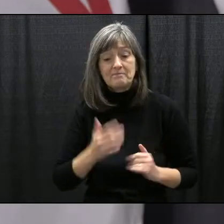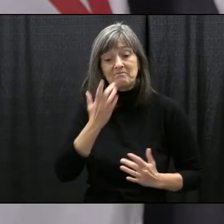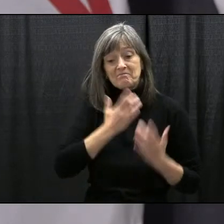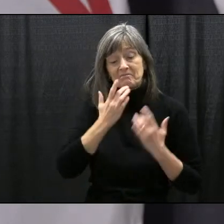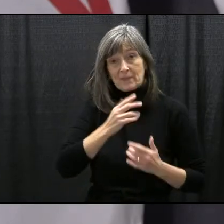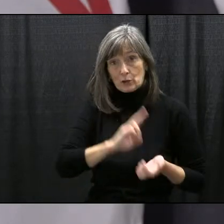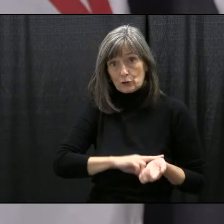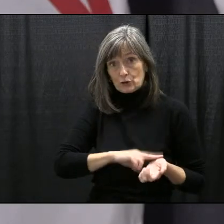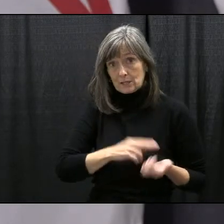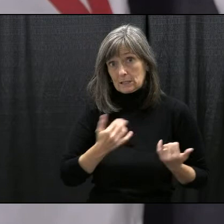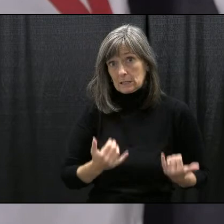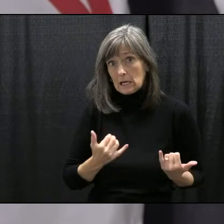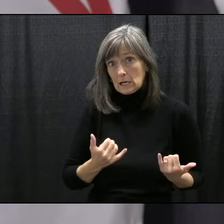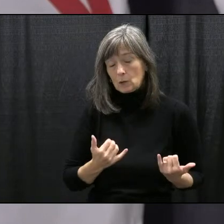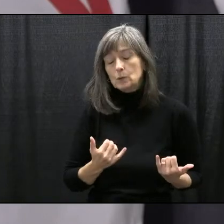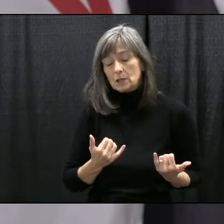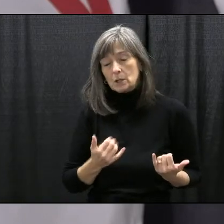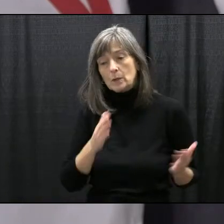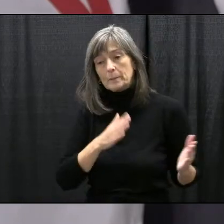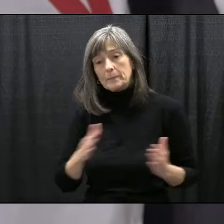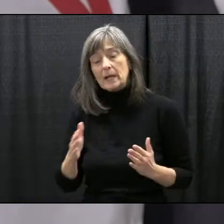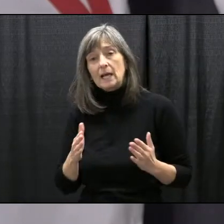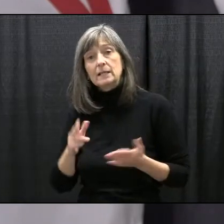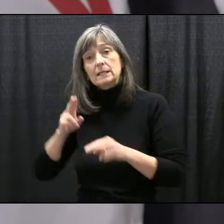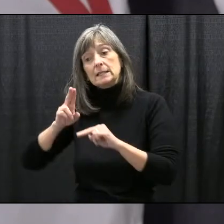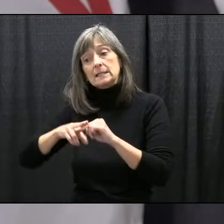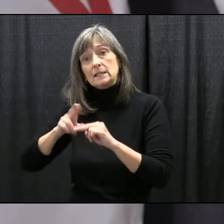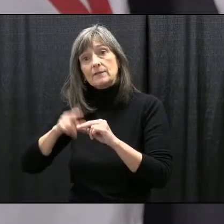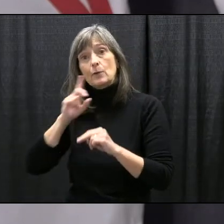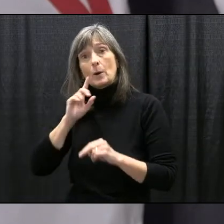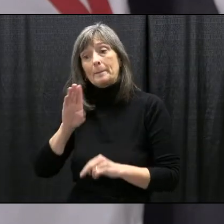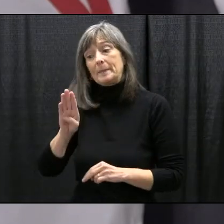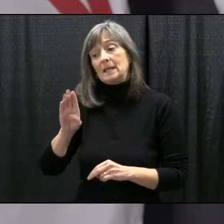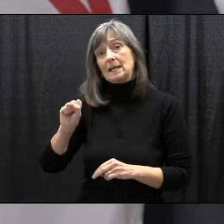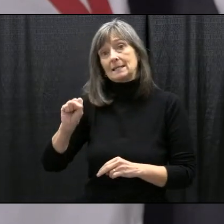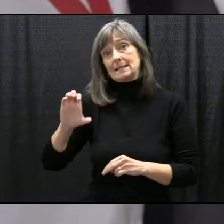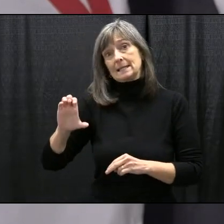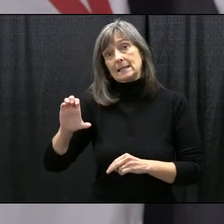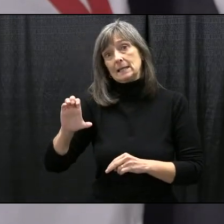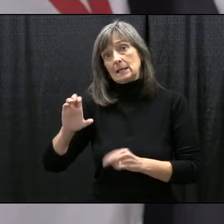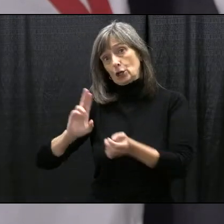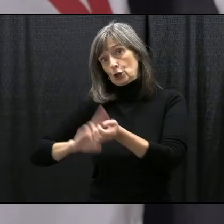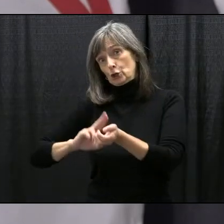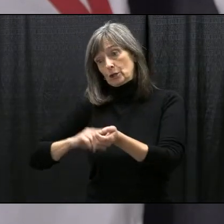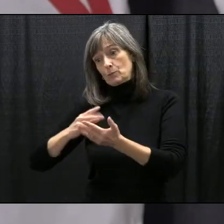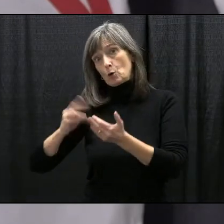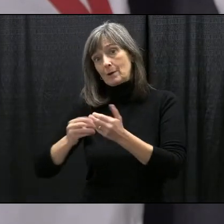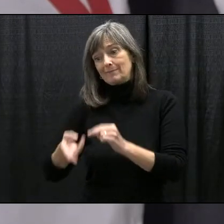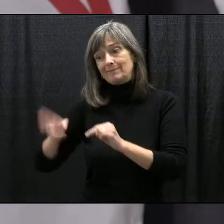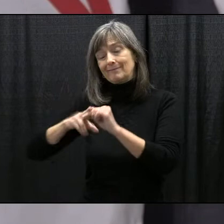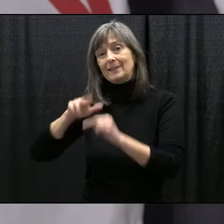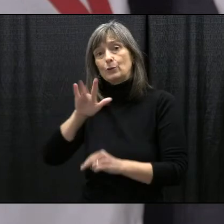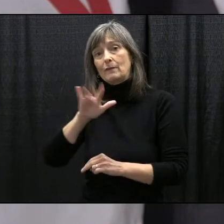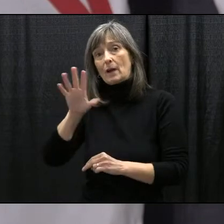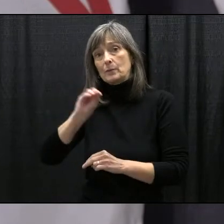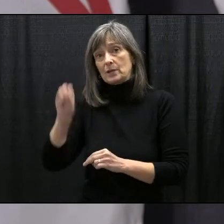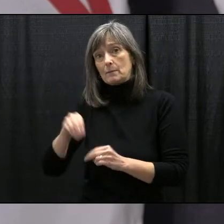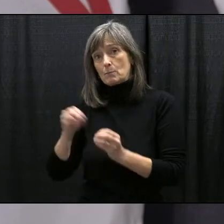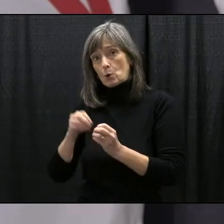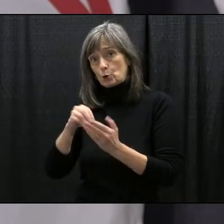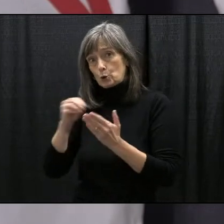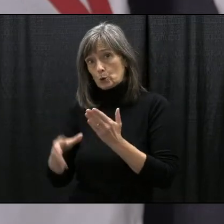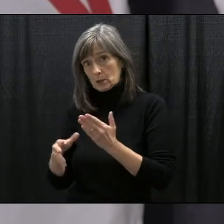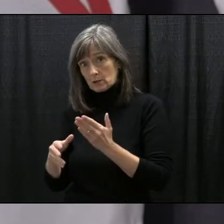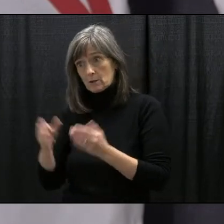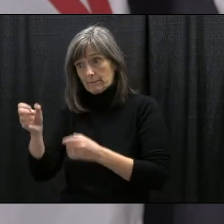nurses in this province, we will increase the number of seats in the Bachelor of Science in Nursing program by 25%. We